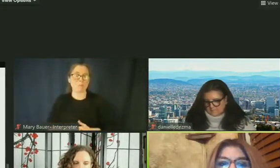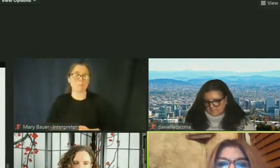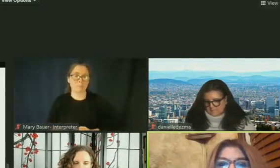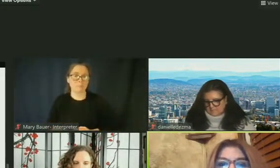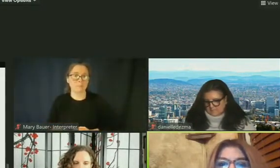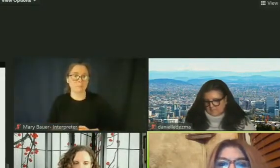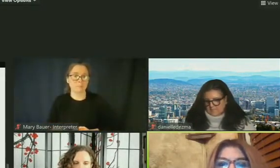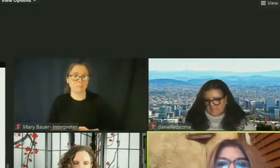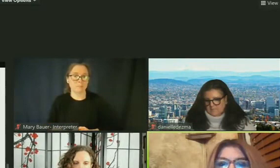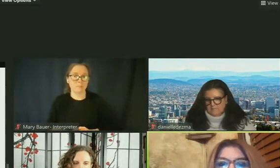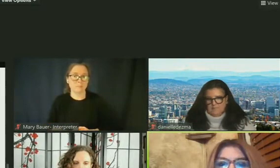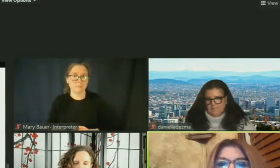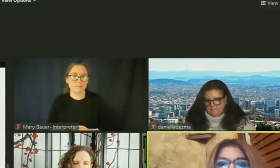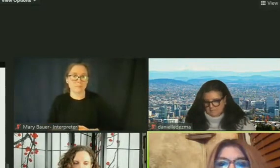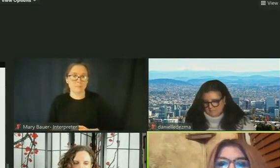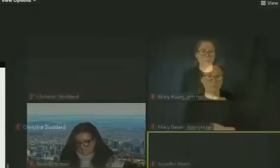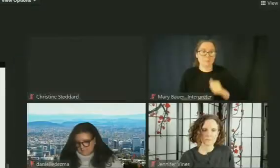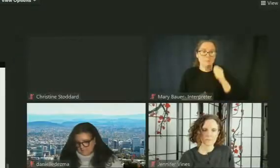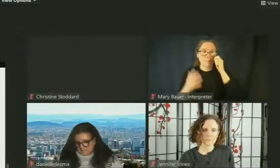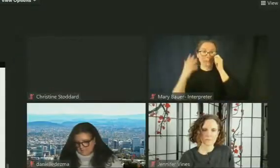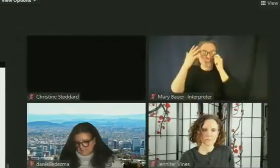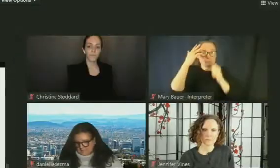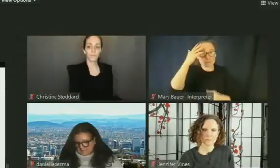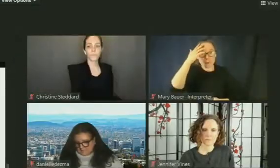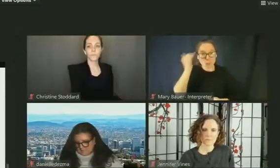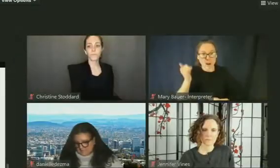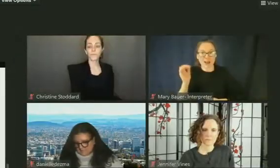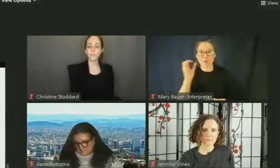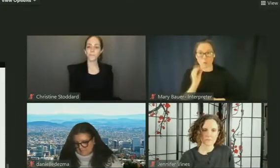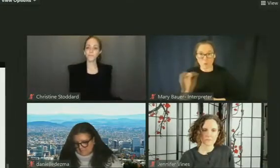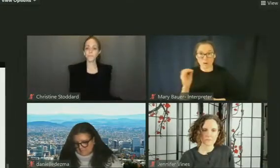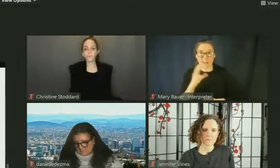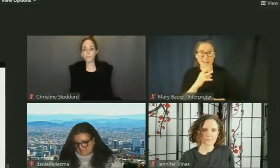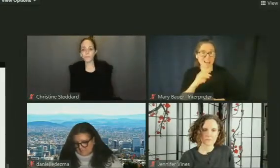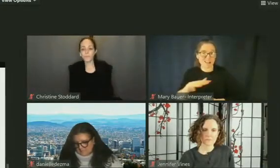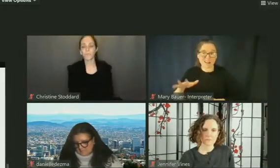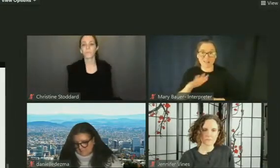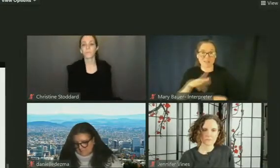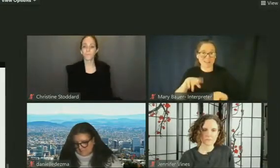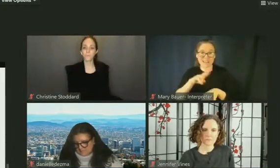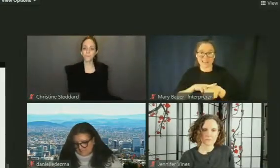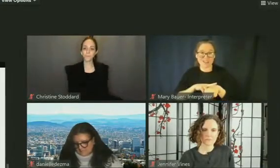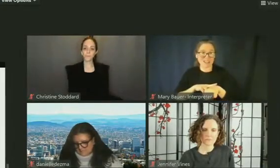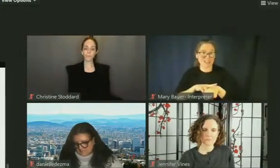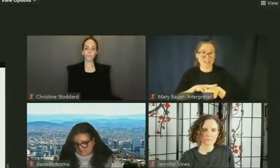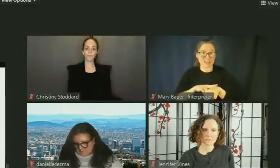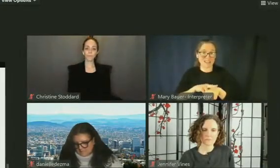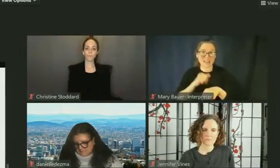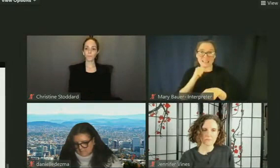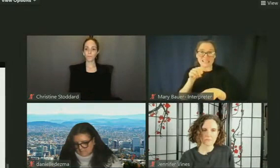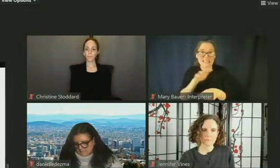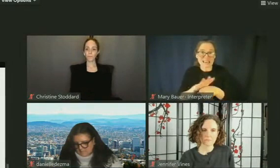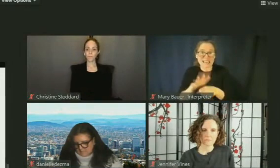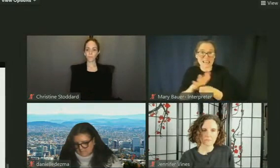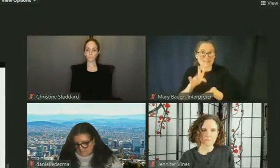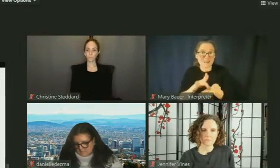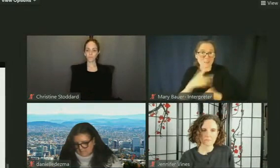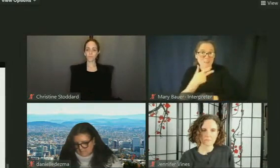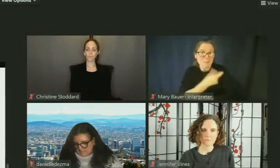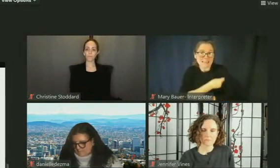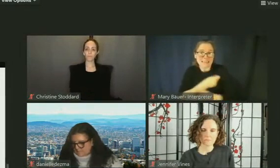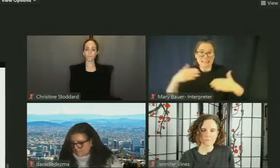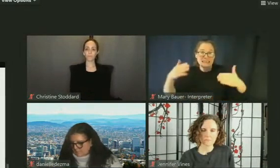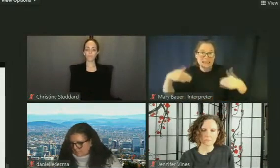reason for that is that in Oregon and across the nation, we don't have a plentiful supply of vaccine yet. So